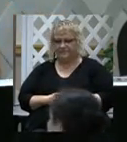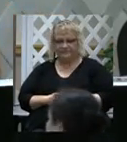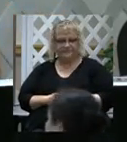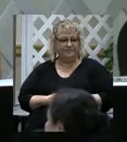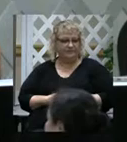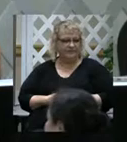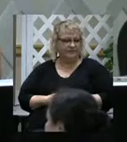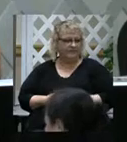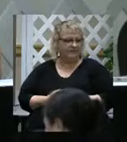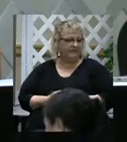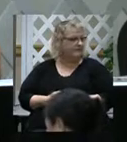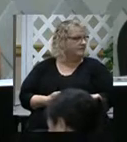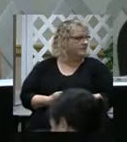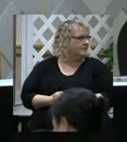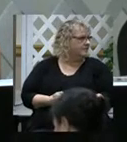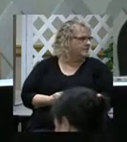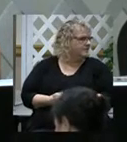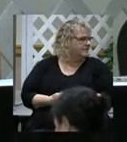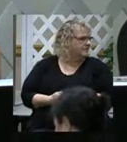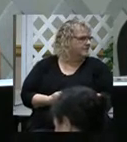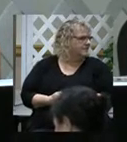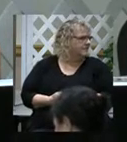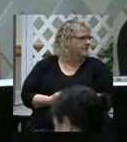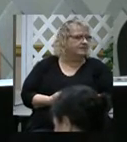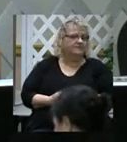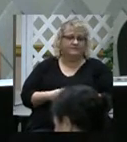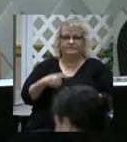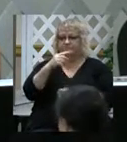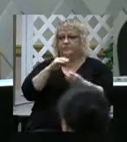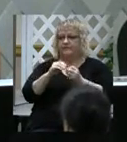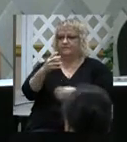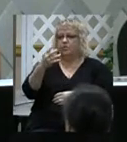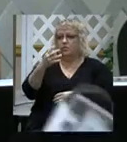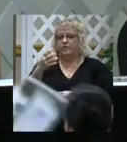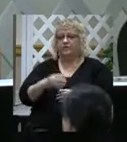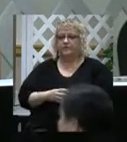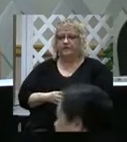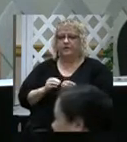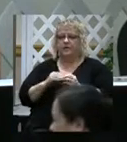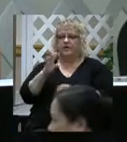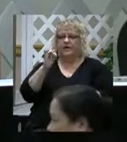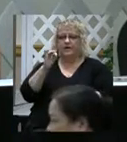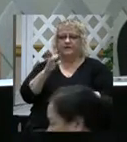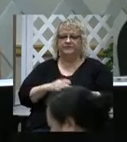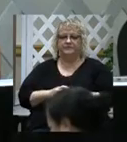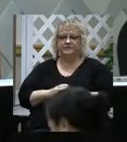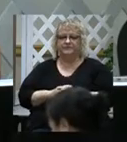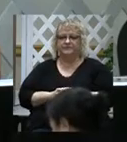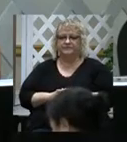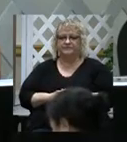So it should be number 4 at this point, or number 8.